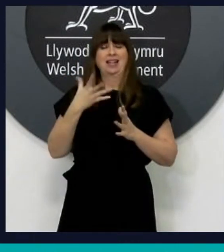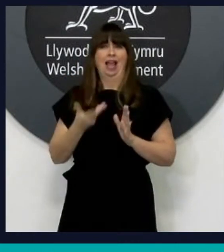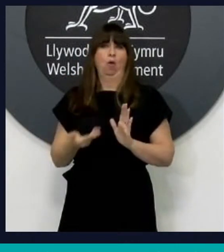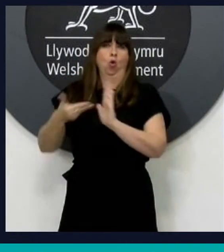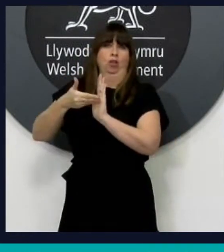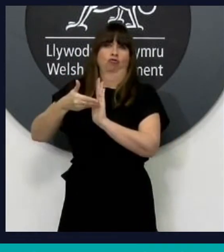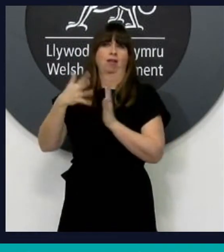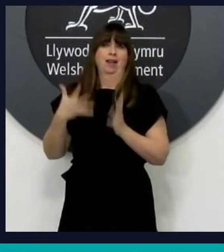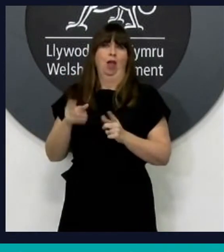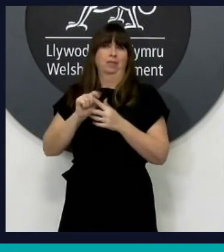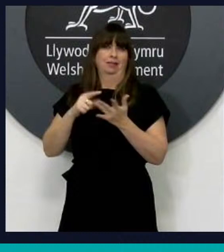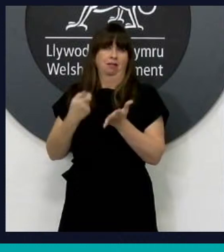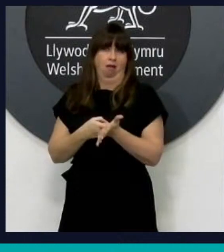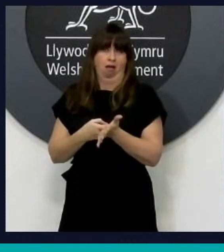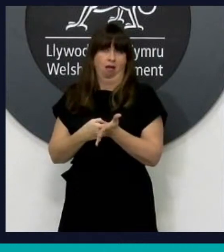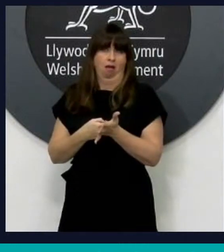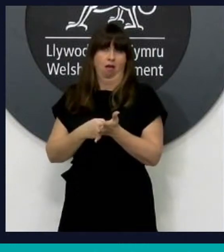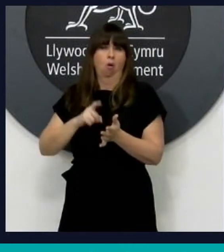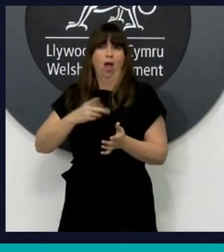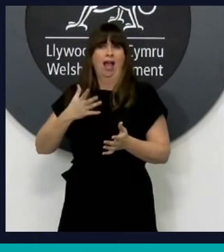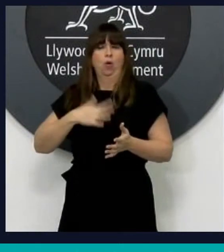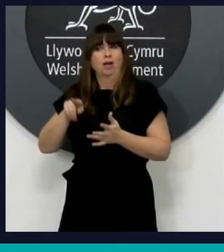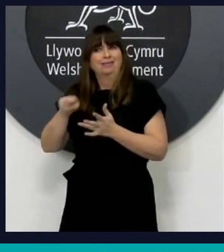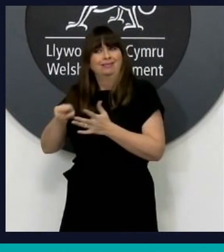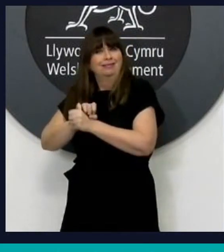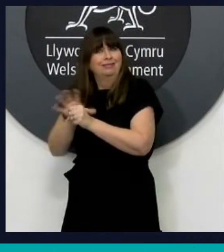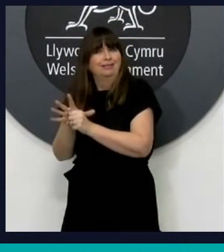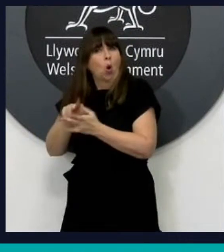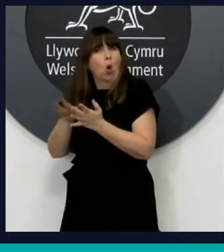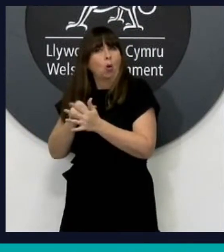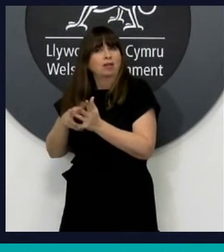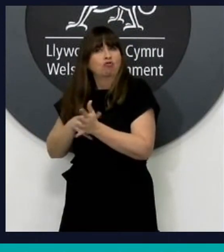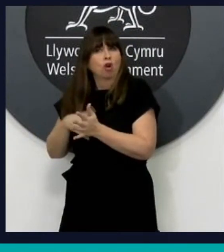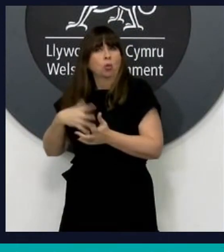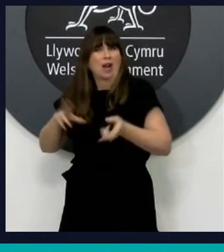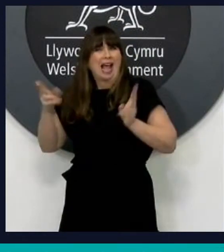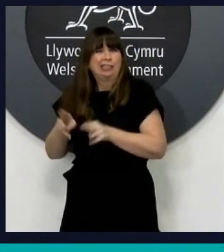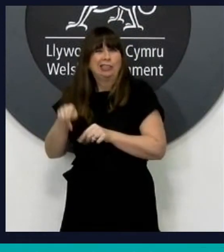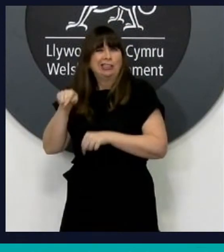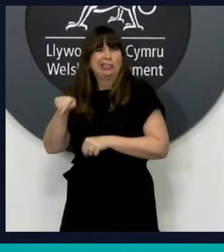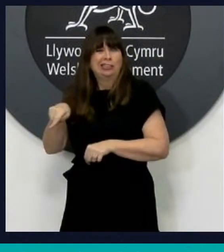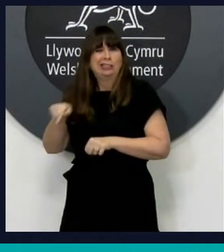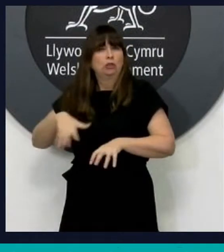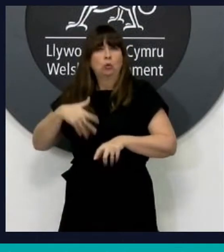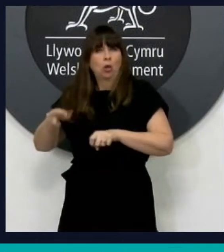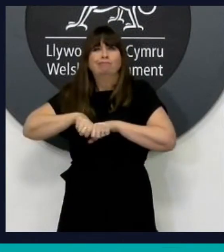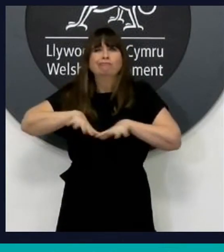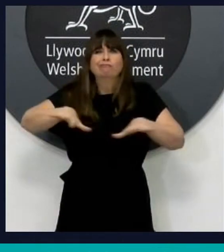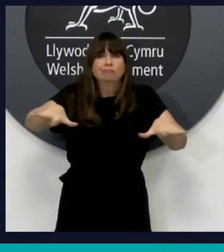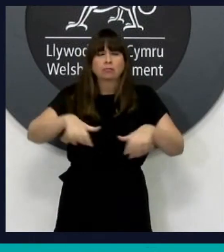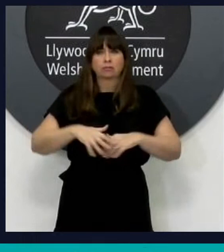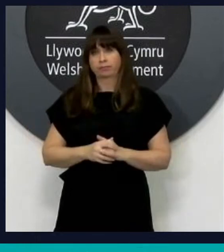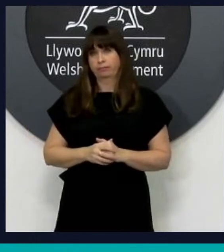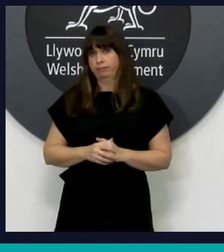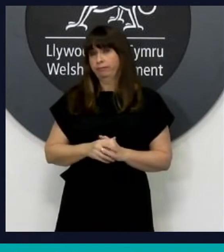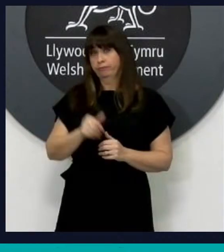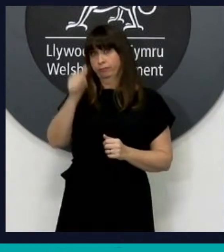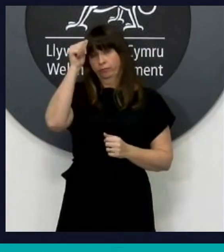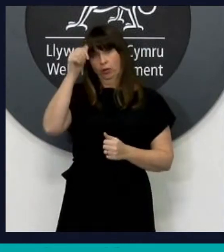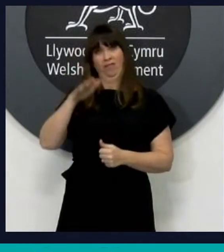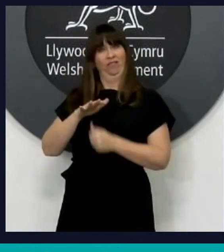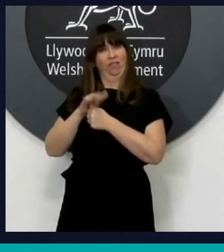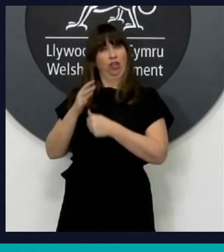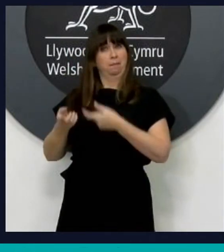rapid sequencing to help prevent the variant from spreading in our communities. As you may be aware, the First